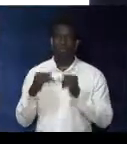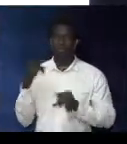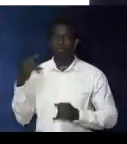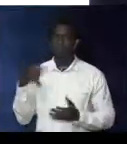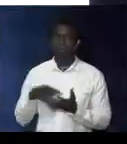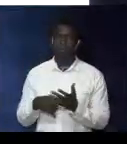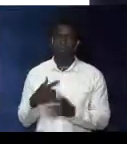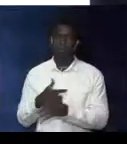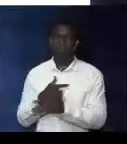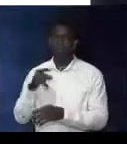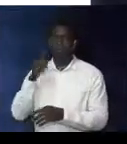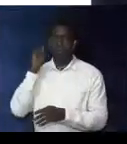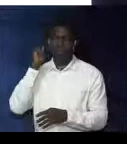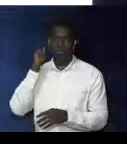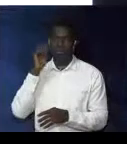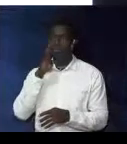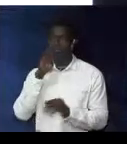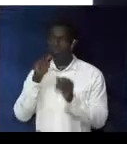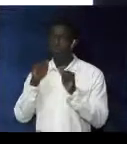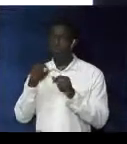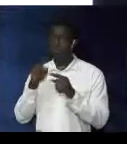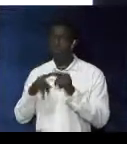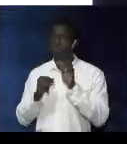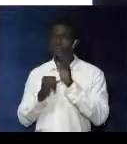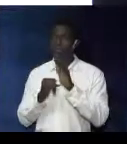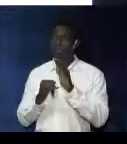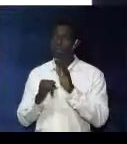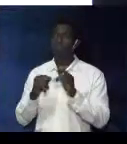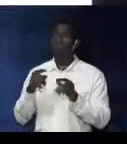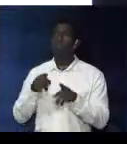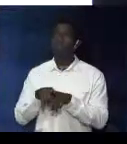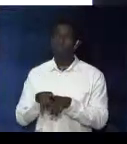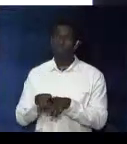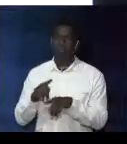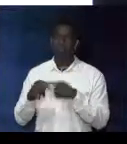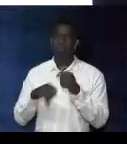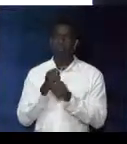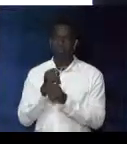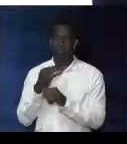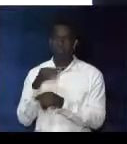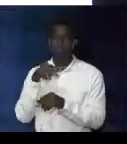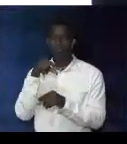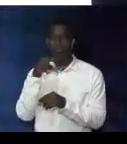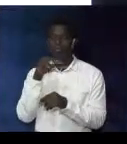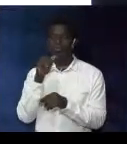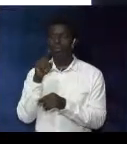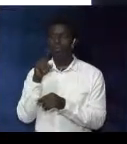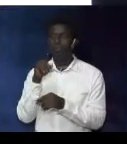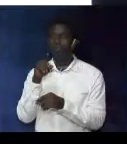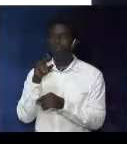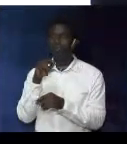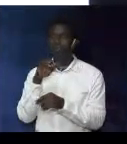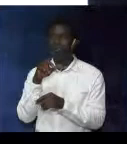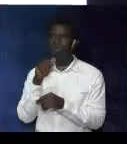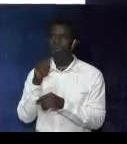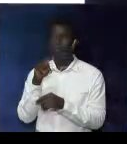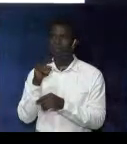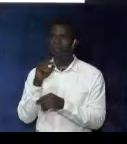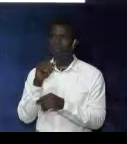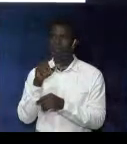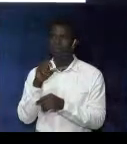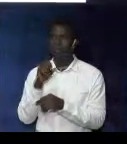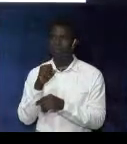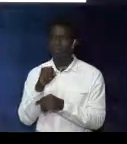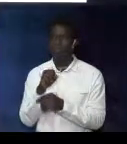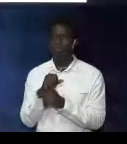be able to identify different types of quadrilaterals. You should be able to see them and recognize that, oh, this is this,